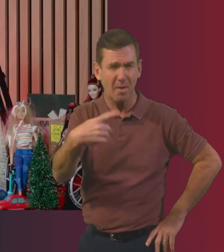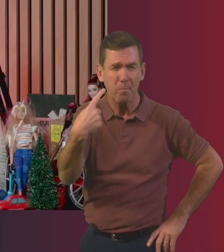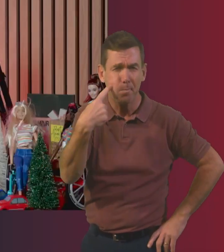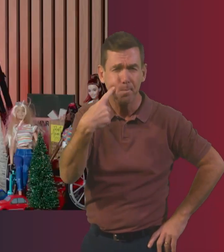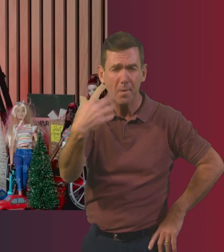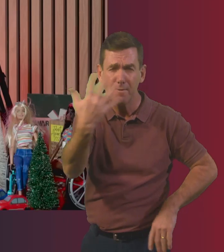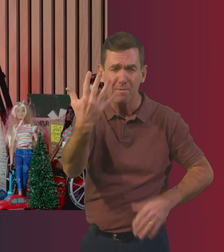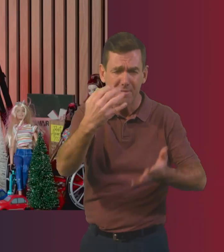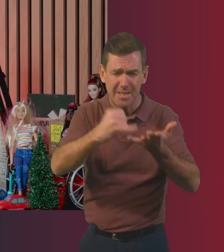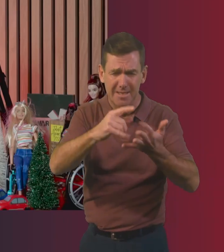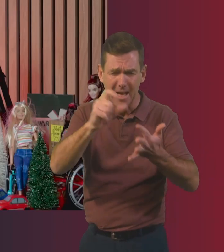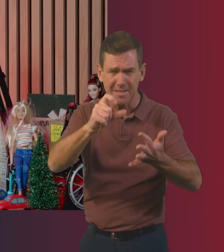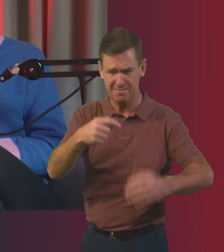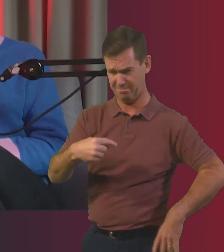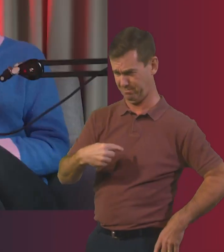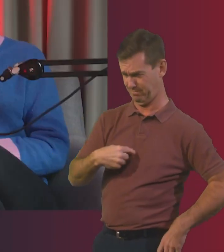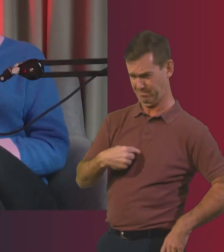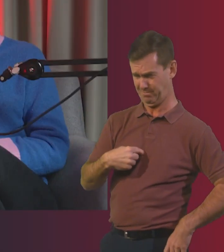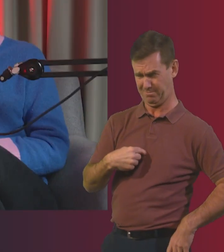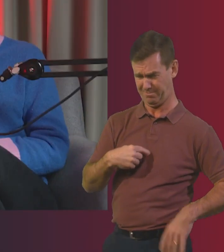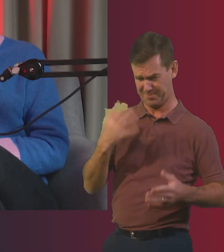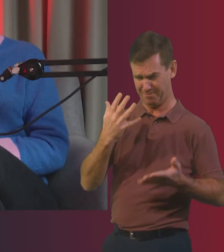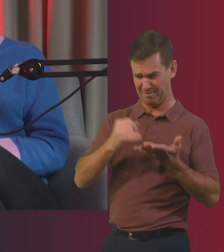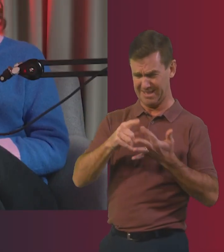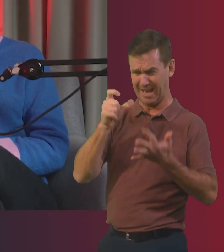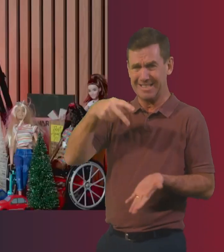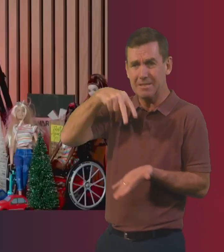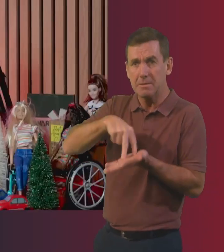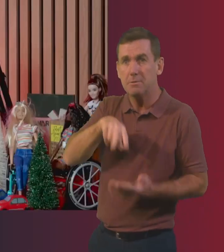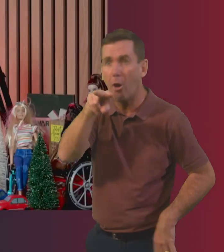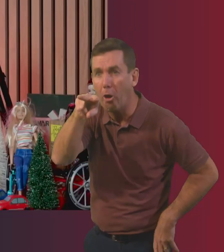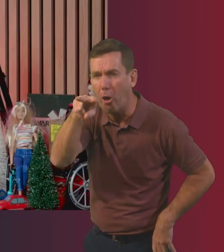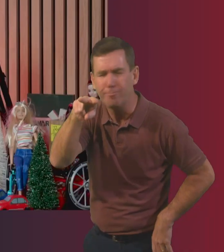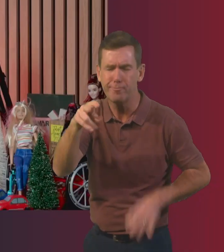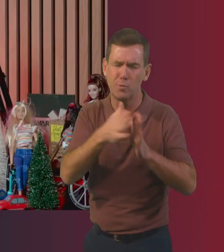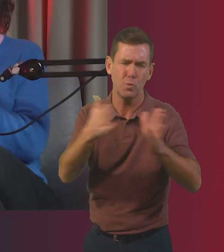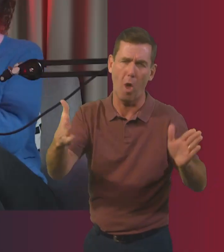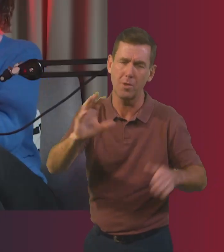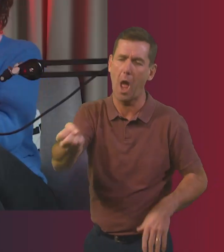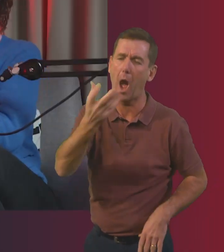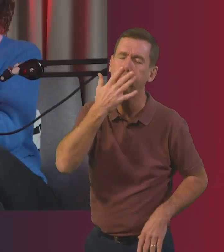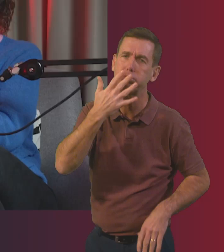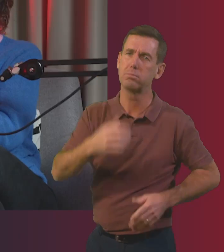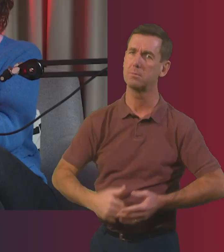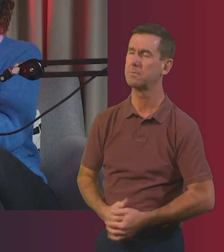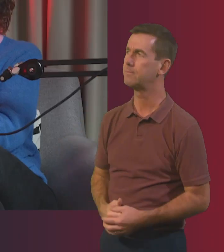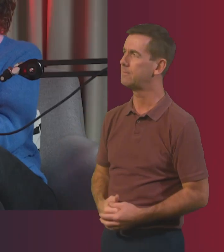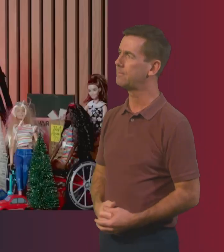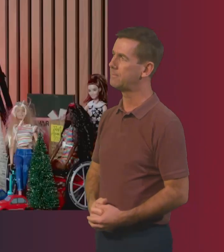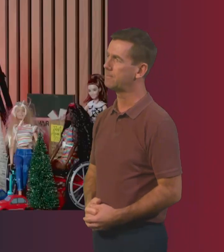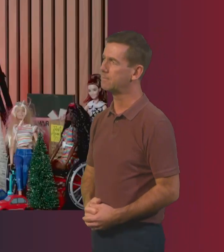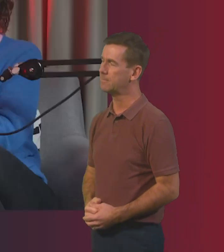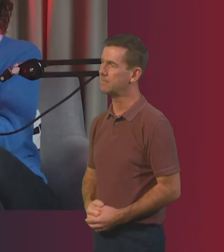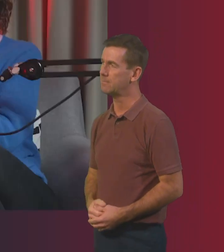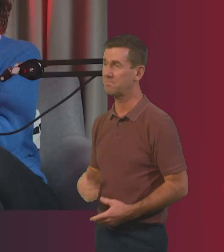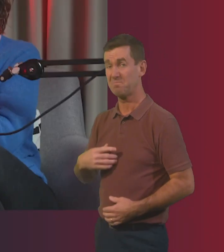seconds. 30 seconds too long for me. It makes I'm a lot of afraid. difference. It does. Yeah. Right, okay, I'm going to go. I Yeah. do a blind test. So you have one